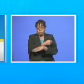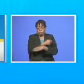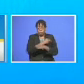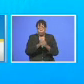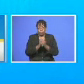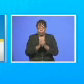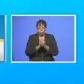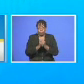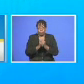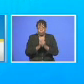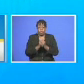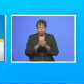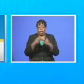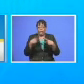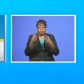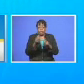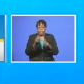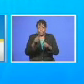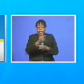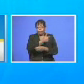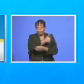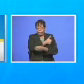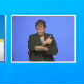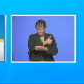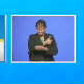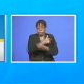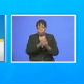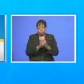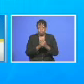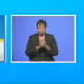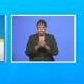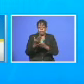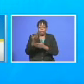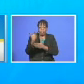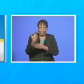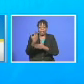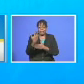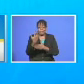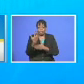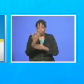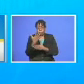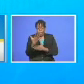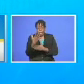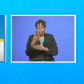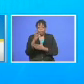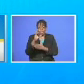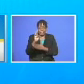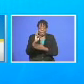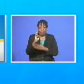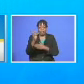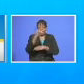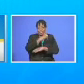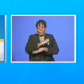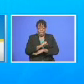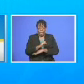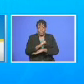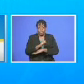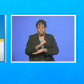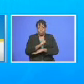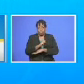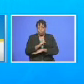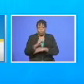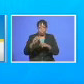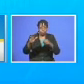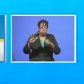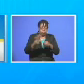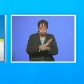Center have not had any vaccination. Over the last 5 to 7 days, we are at capacity at Princess